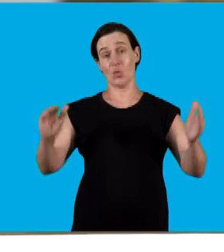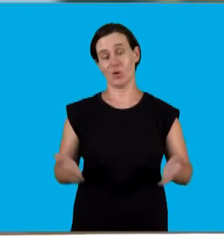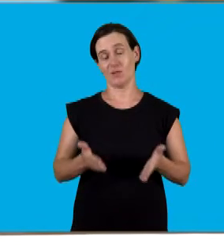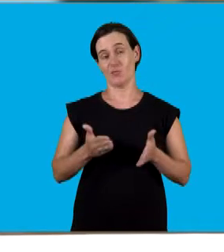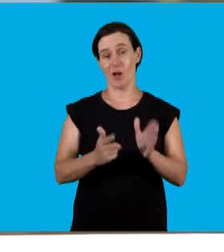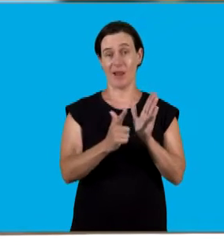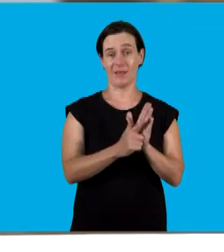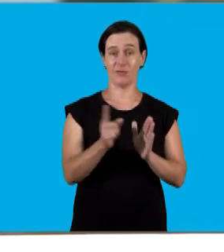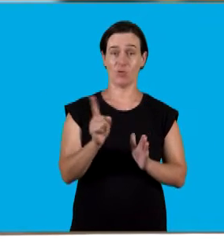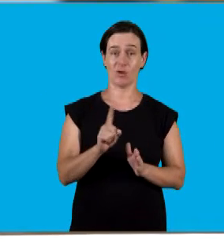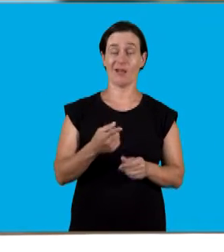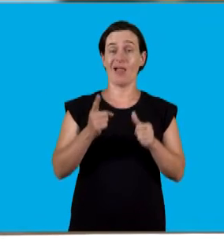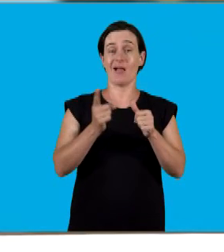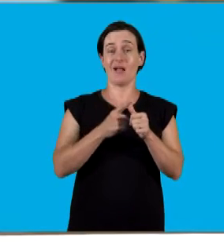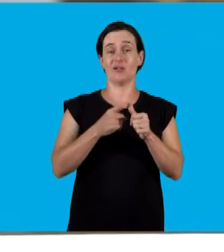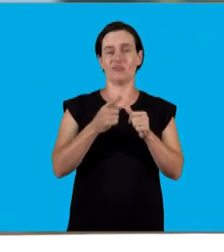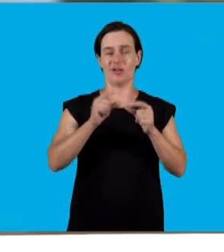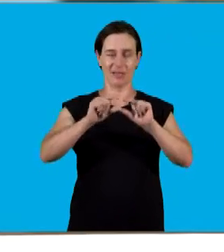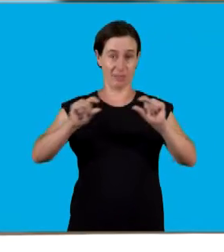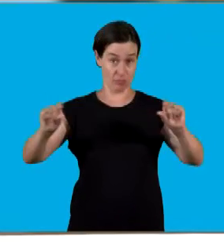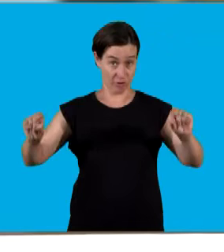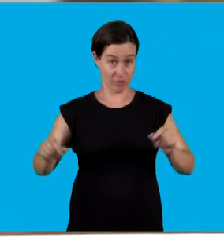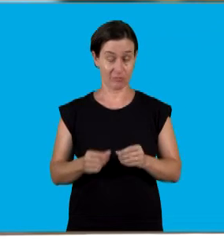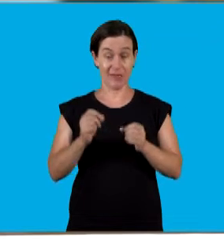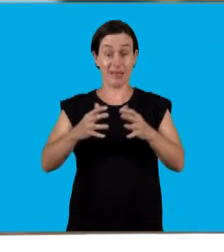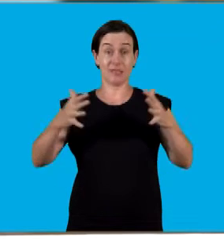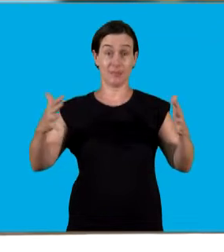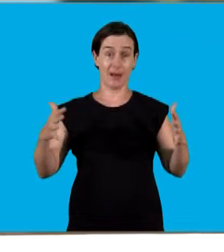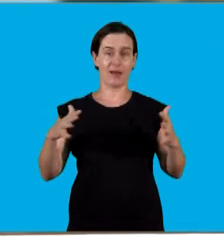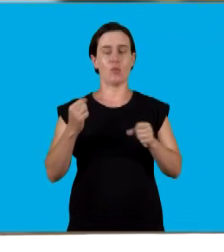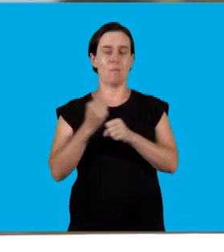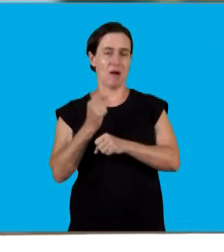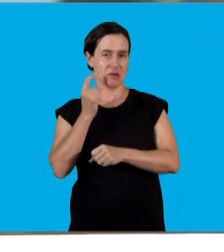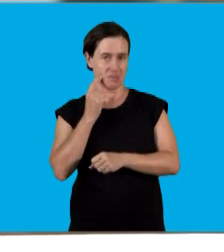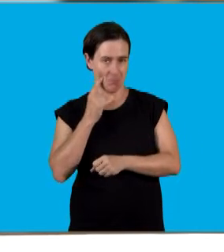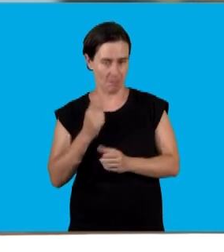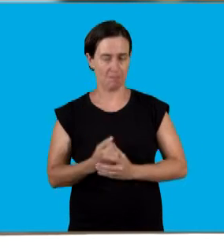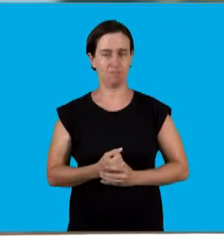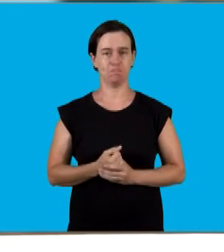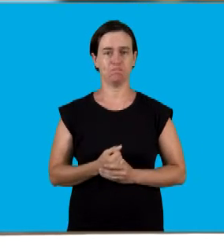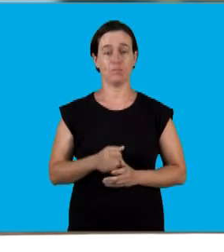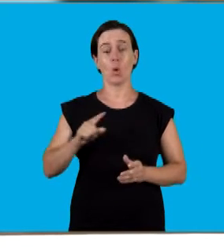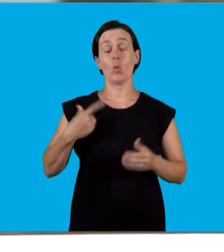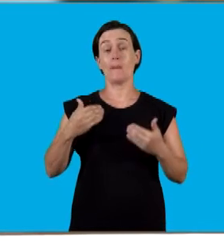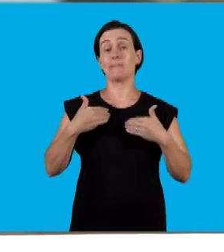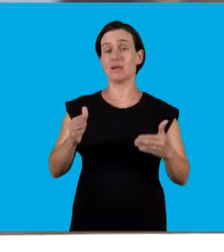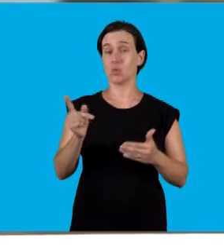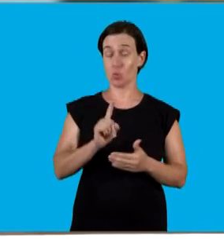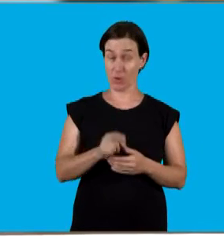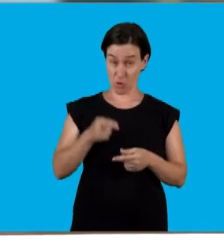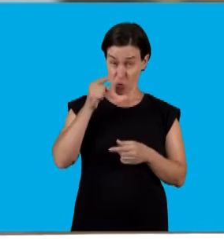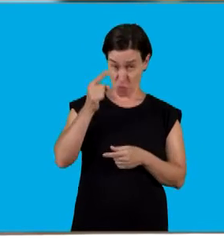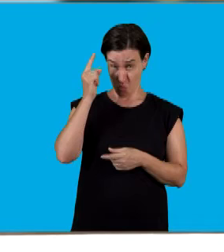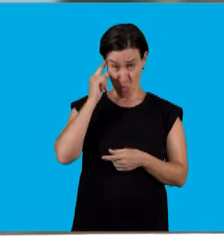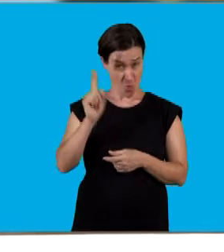Hello learners, and welcome to today's lesson of algebraic expressions. Expand and simplify. Now we are going to start